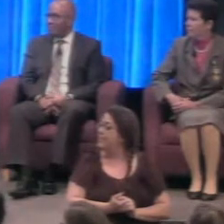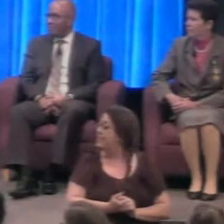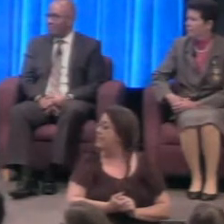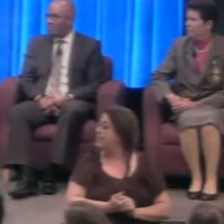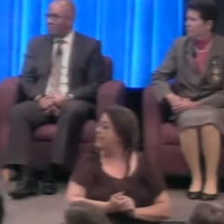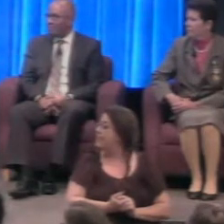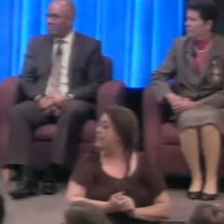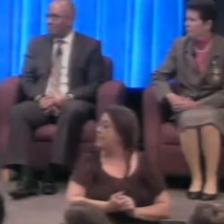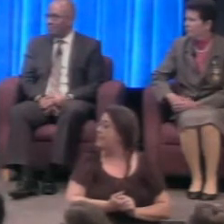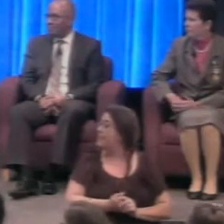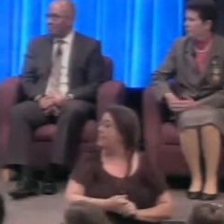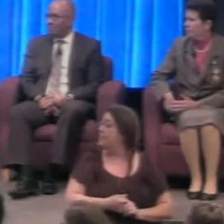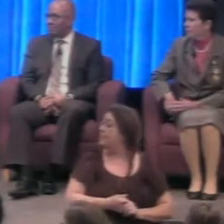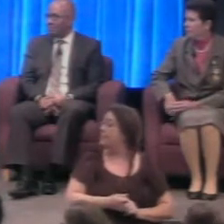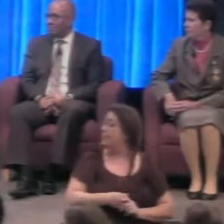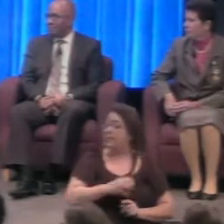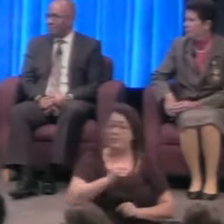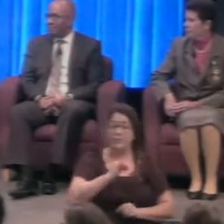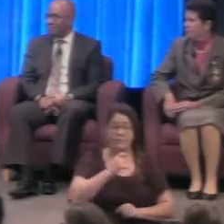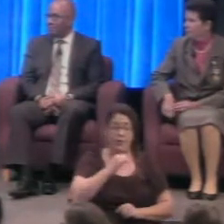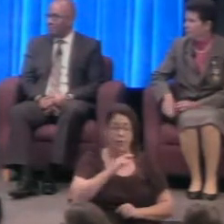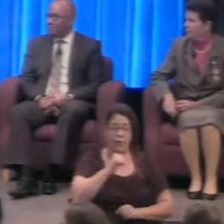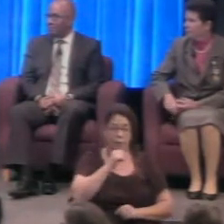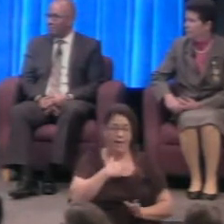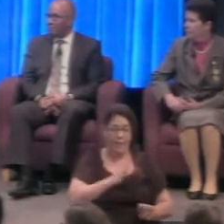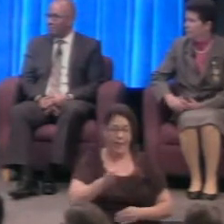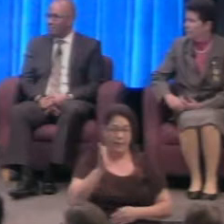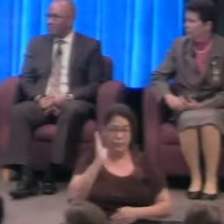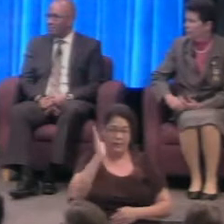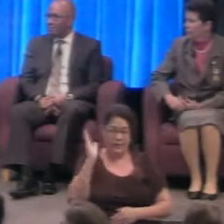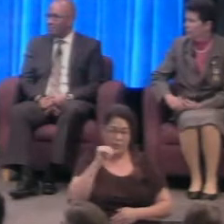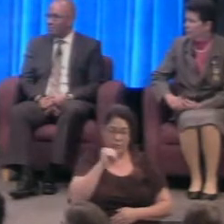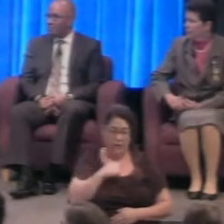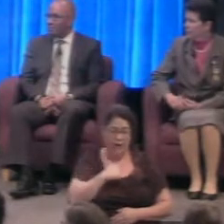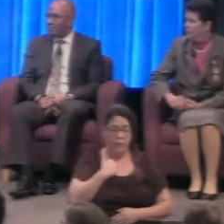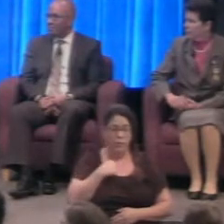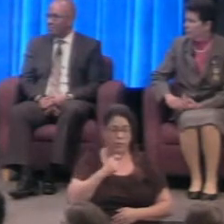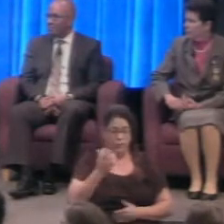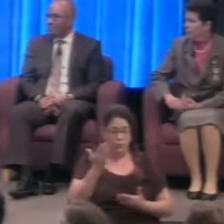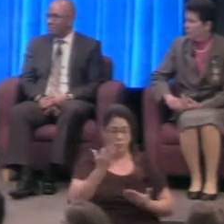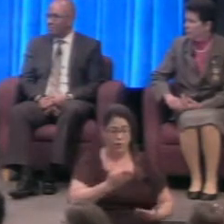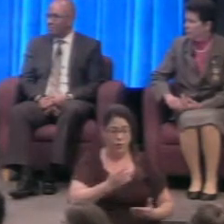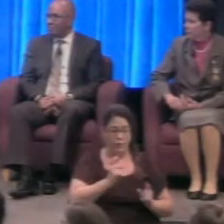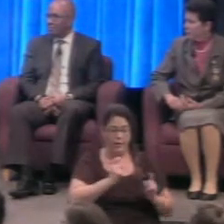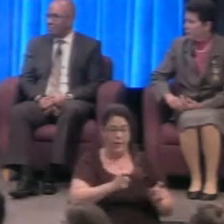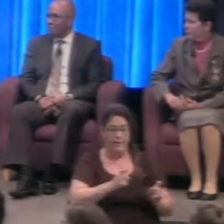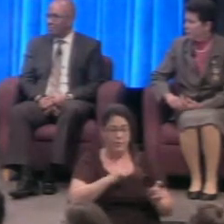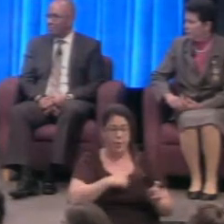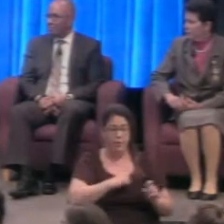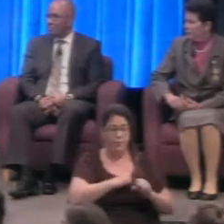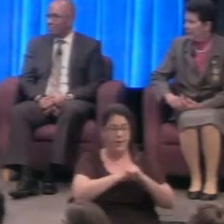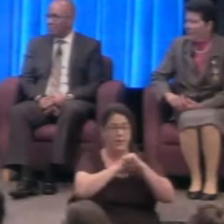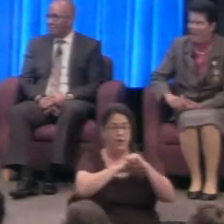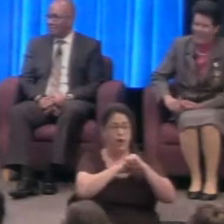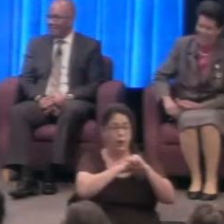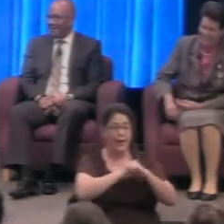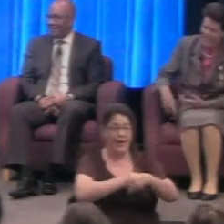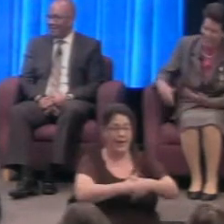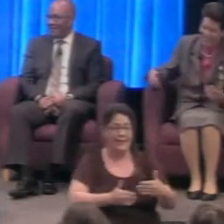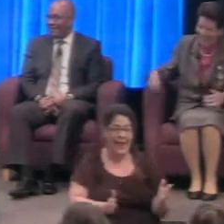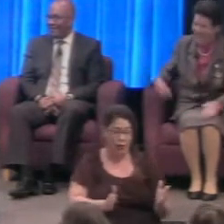Ms. Miller, I don't have a planned presentation. We were going to bring you a gift. It was going to be a security container, but